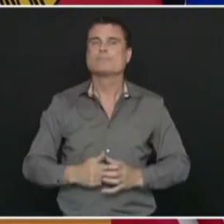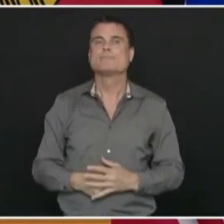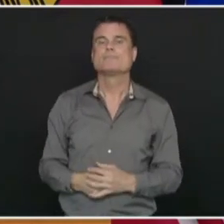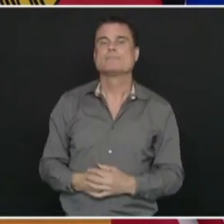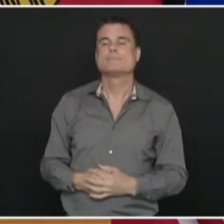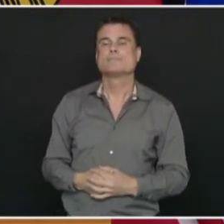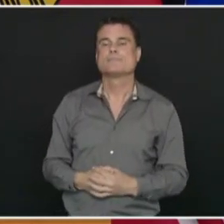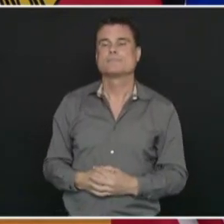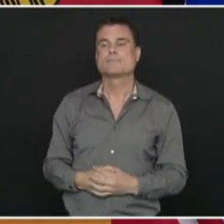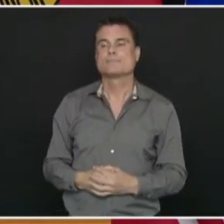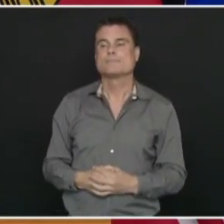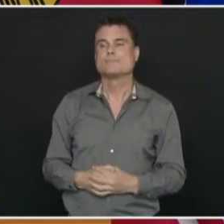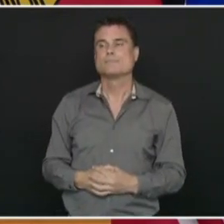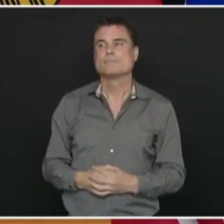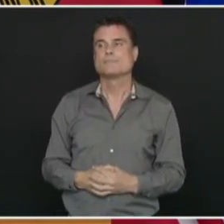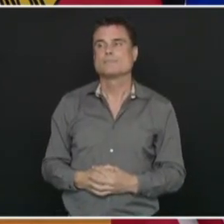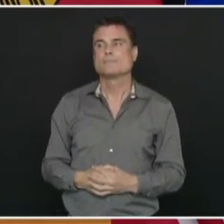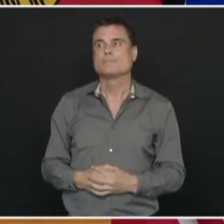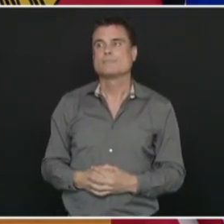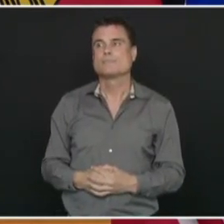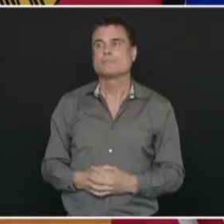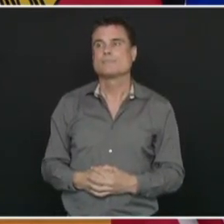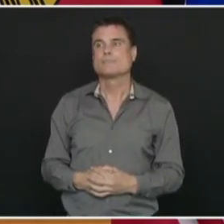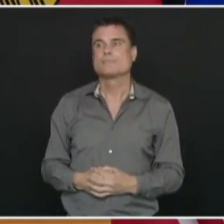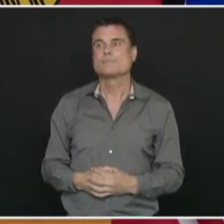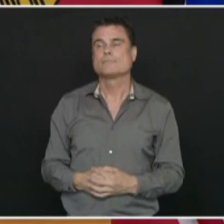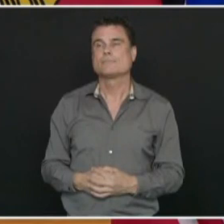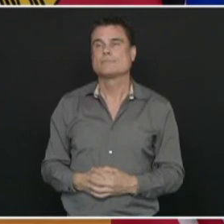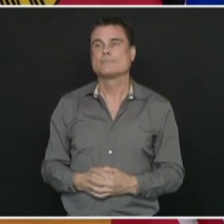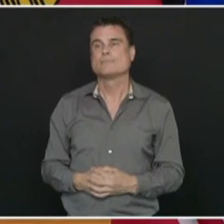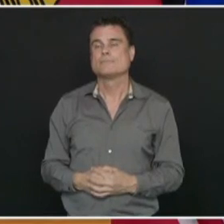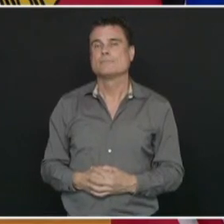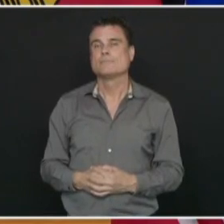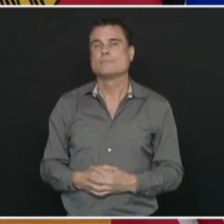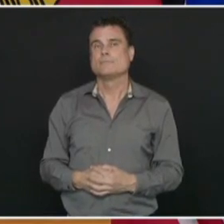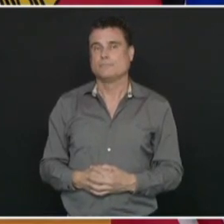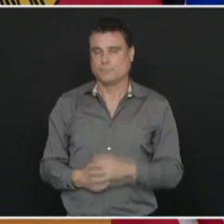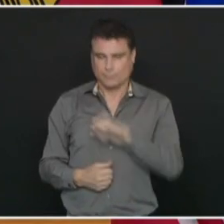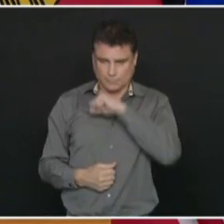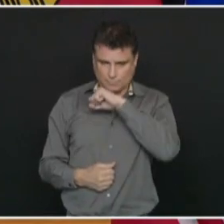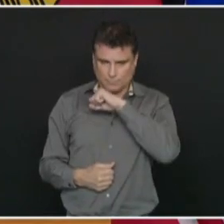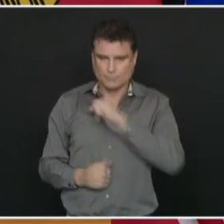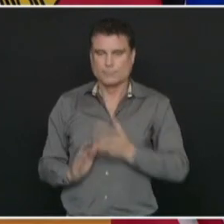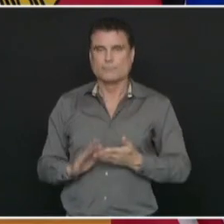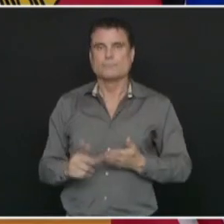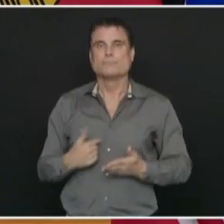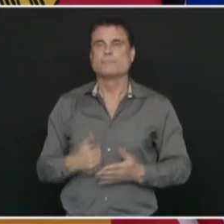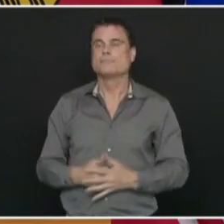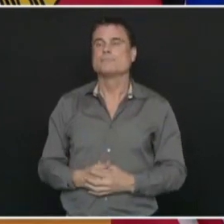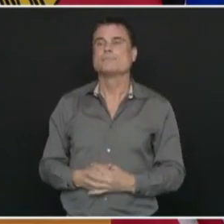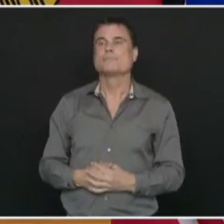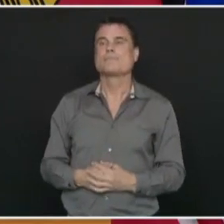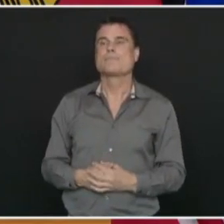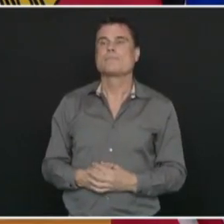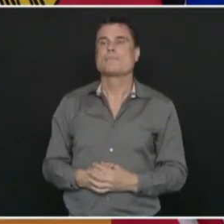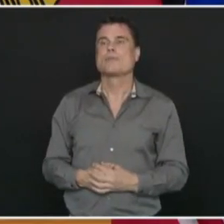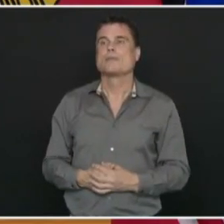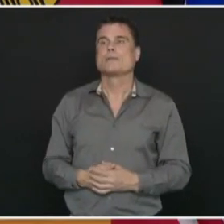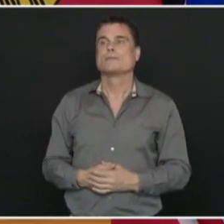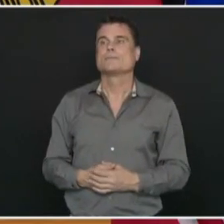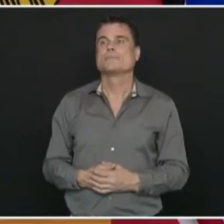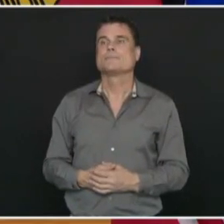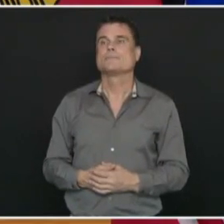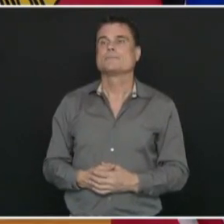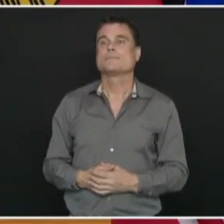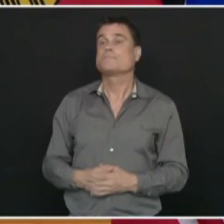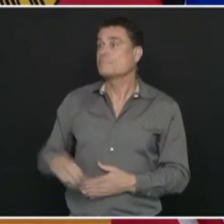in trying to understand what are the things that work, how can we monitor this through time. But it's not the only thing, so it is one of the